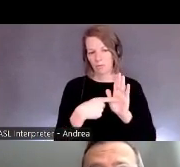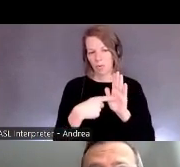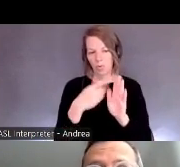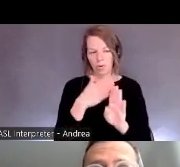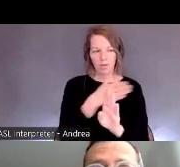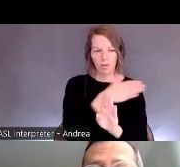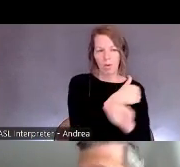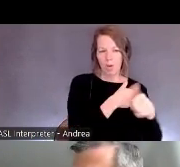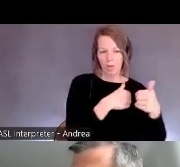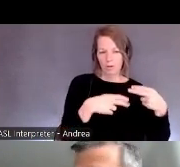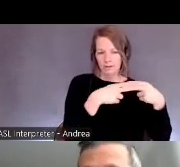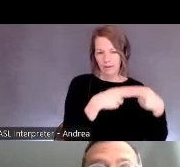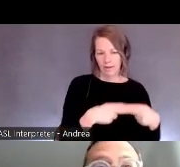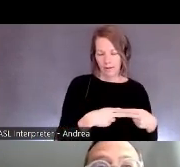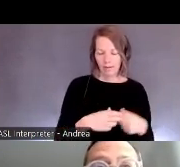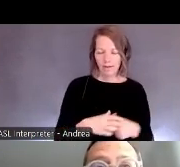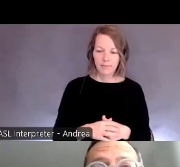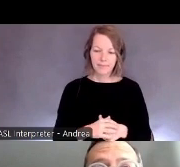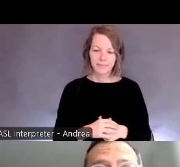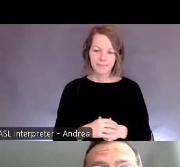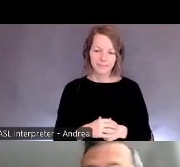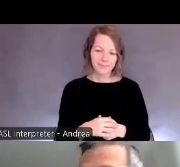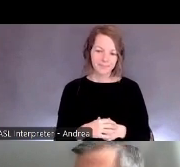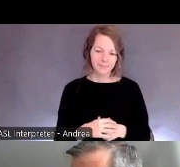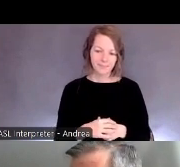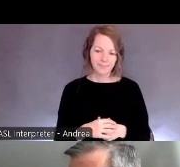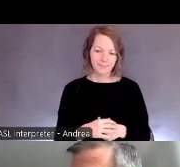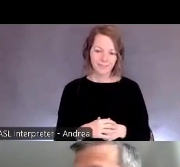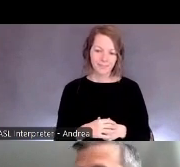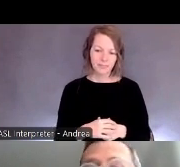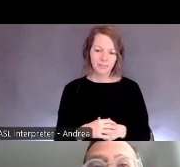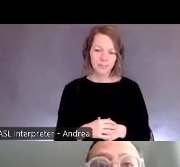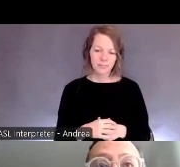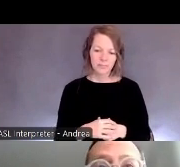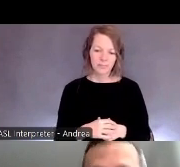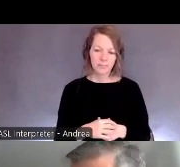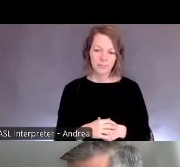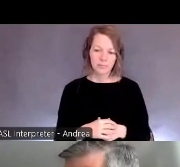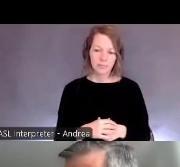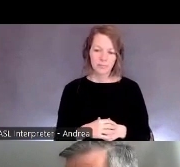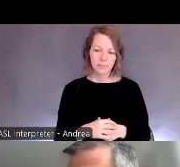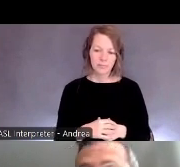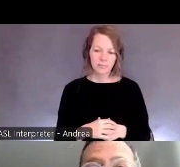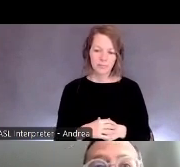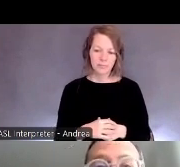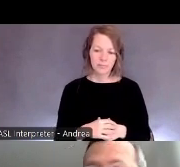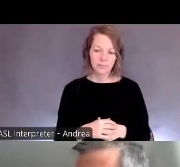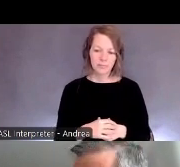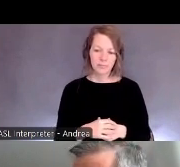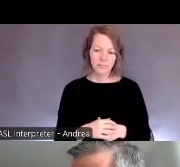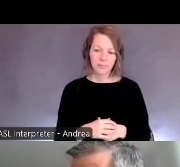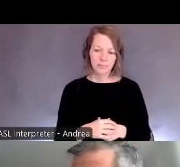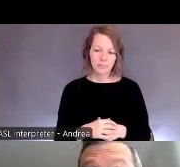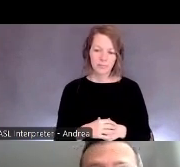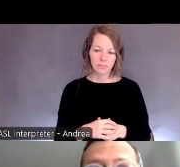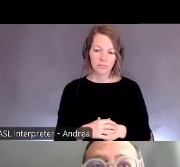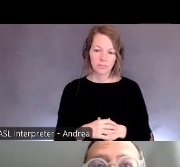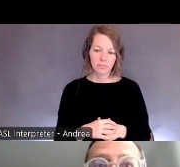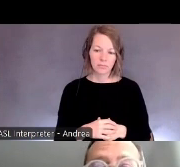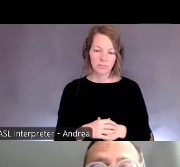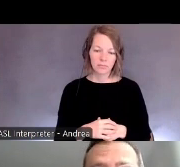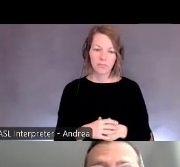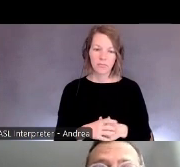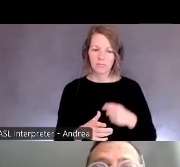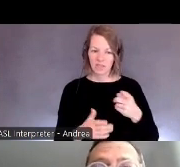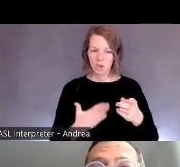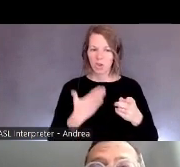Tom used to show some research on comparative education, international